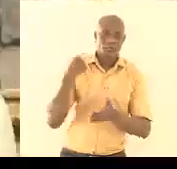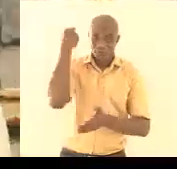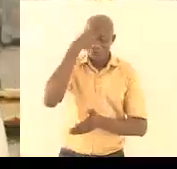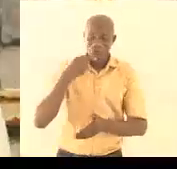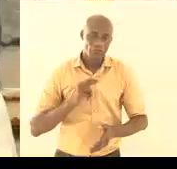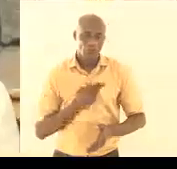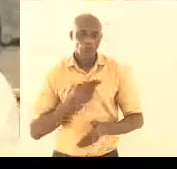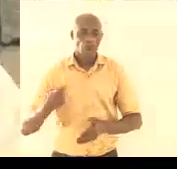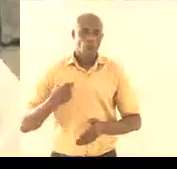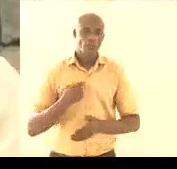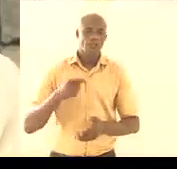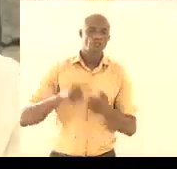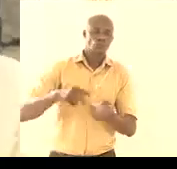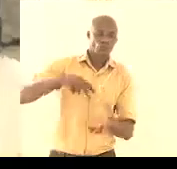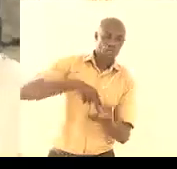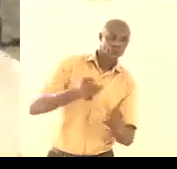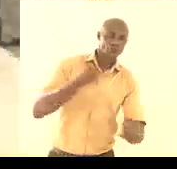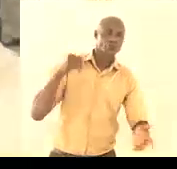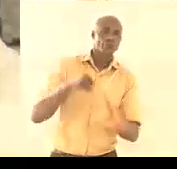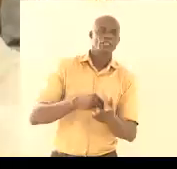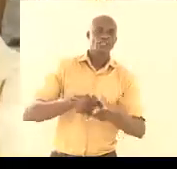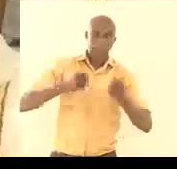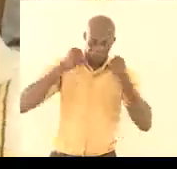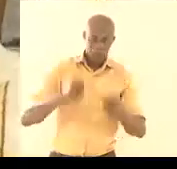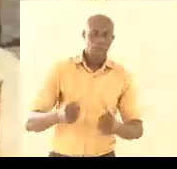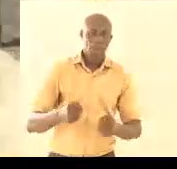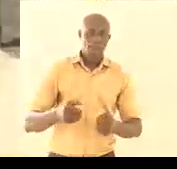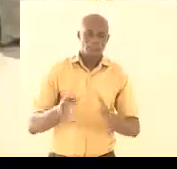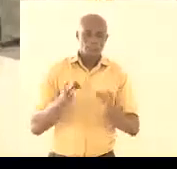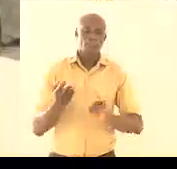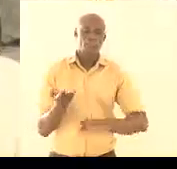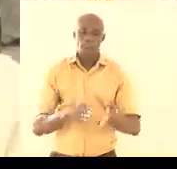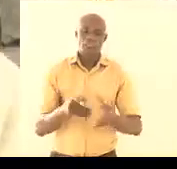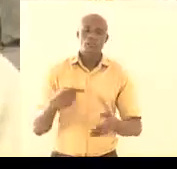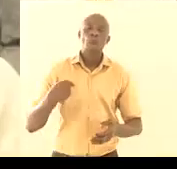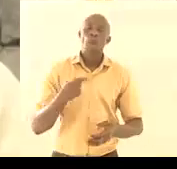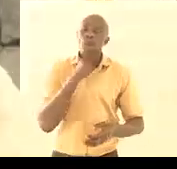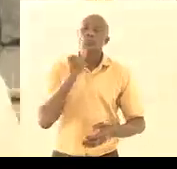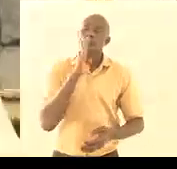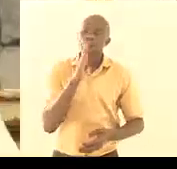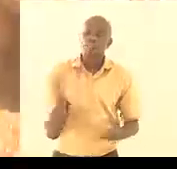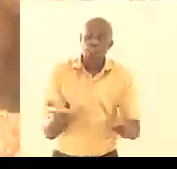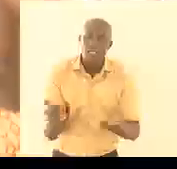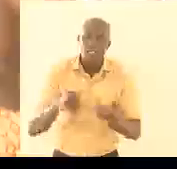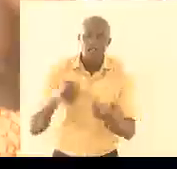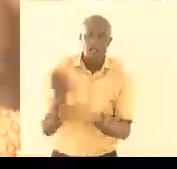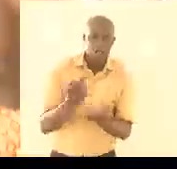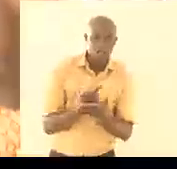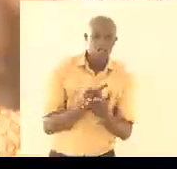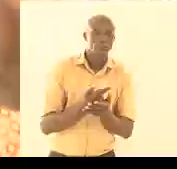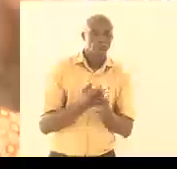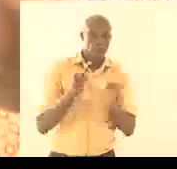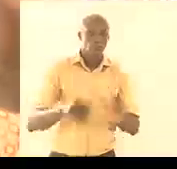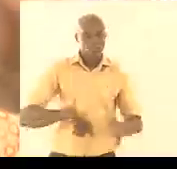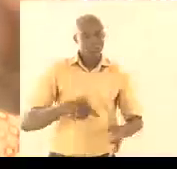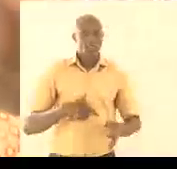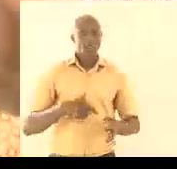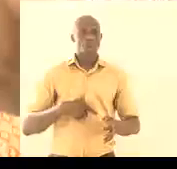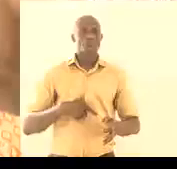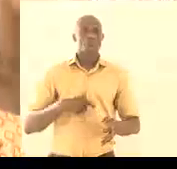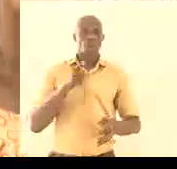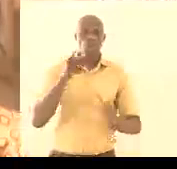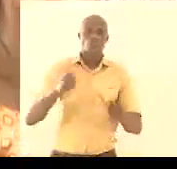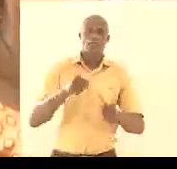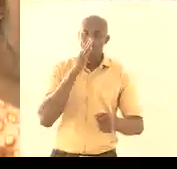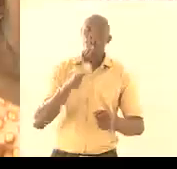to rise from it stronger. If we die from it, we won't be here to discuss it, right? But if you are alive, if you survive it,